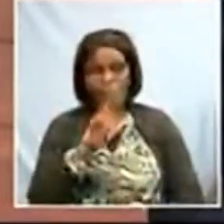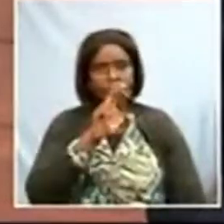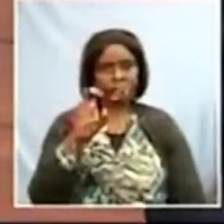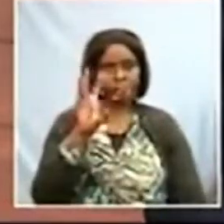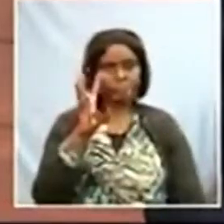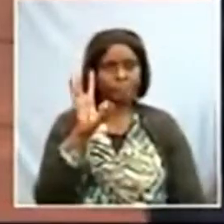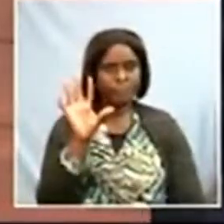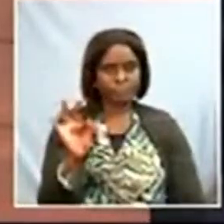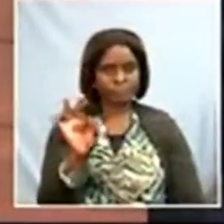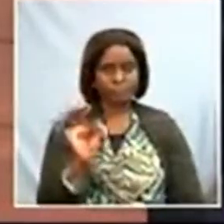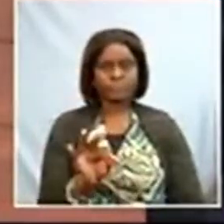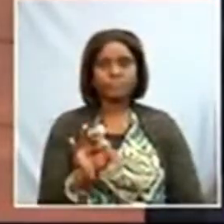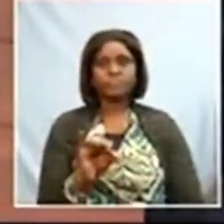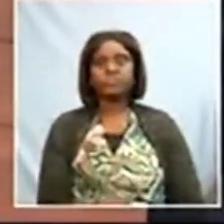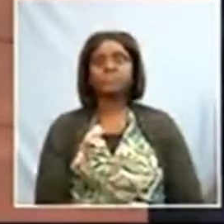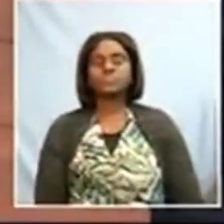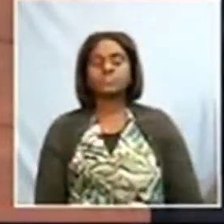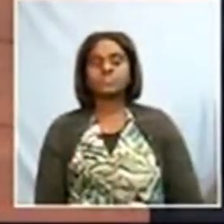87,248.